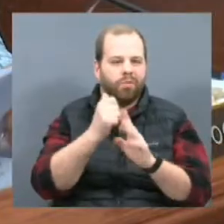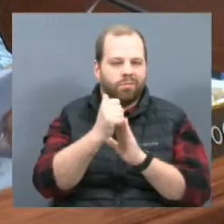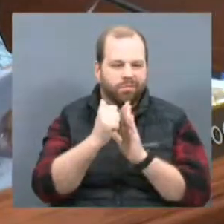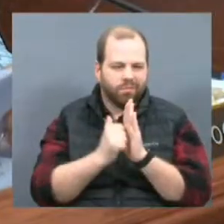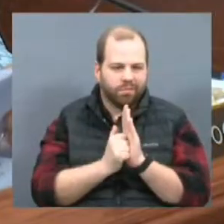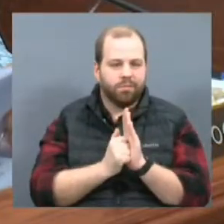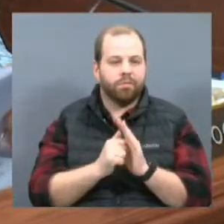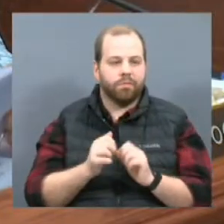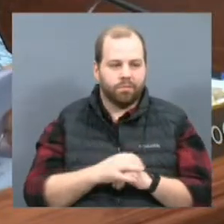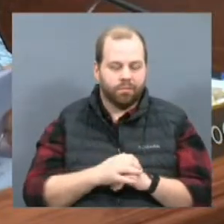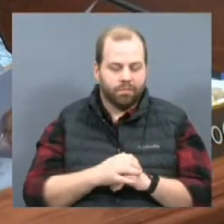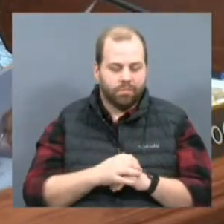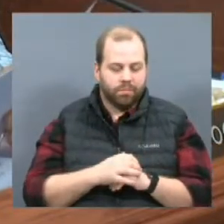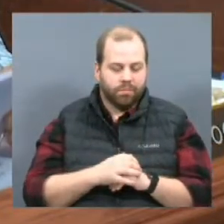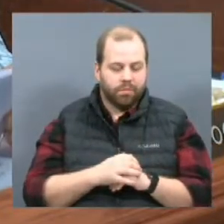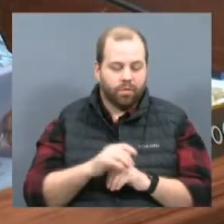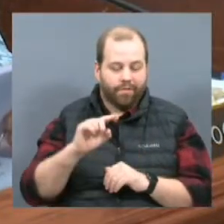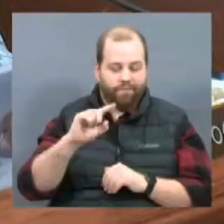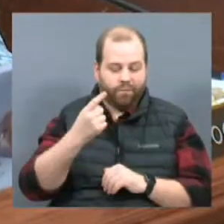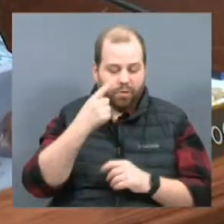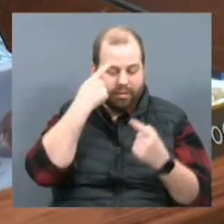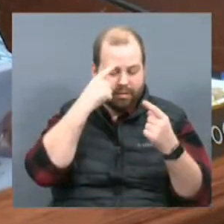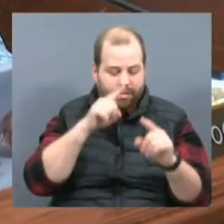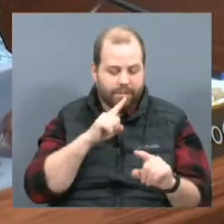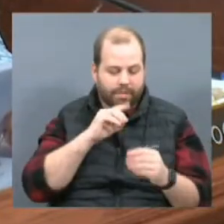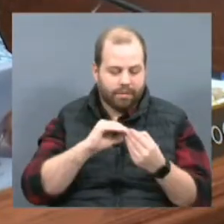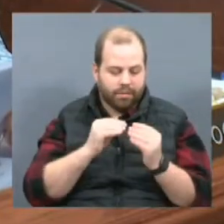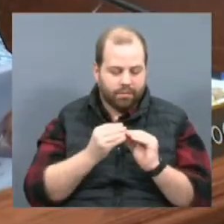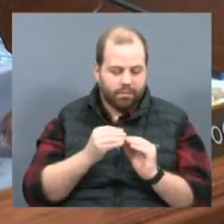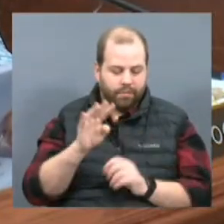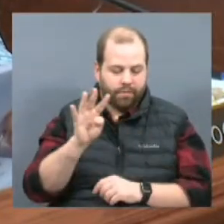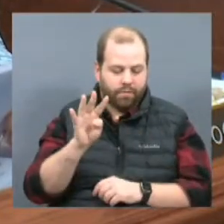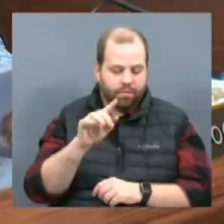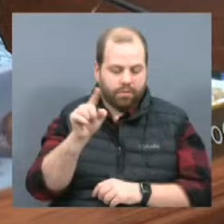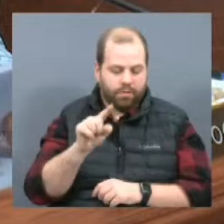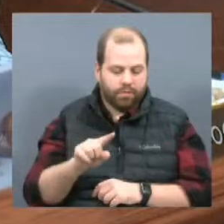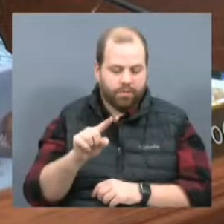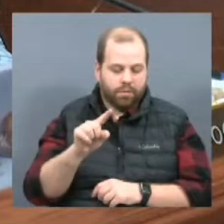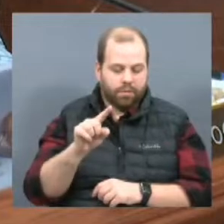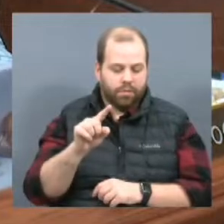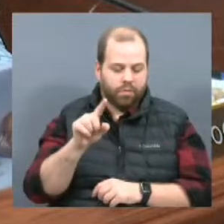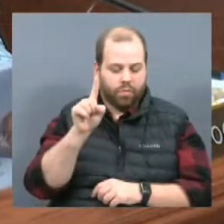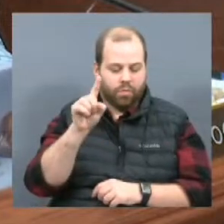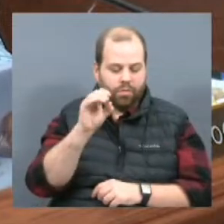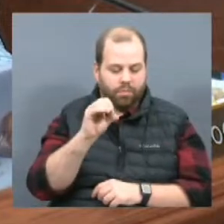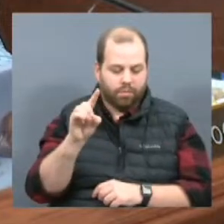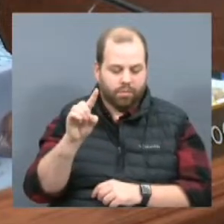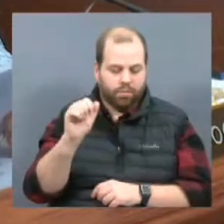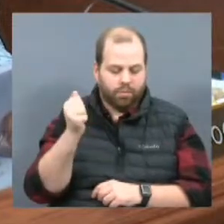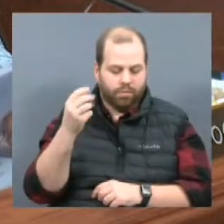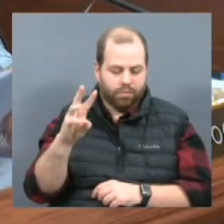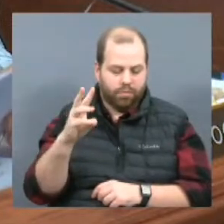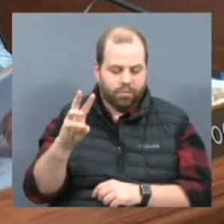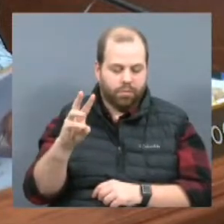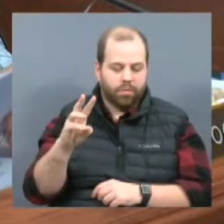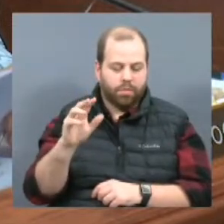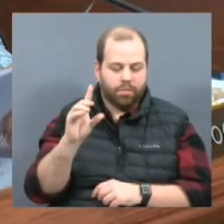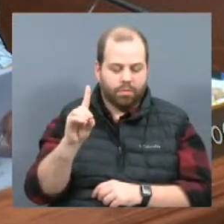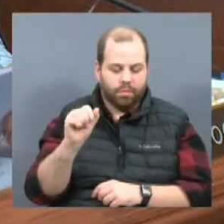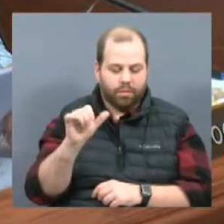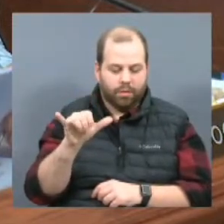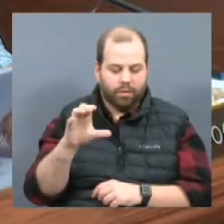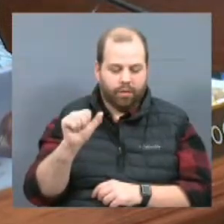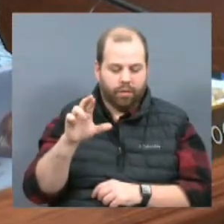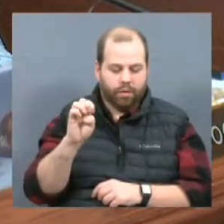consent approval item is item number 4, Z 10,116, Hadley Daycare Center, CUP,